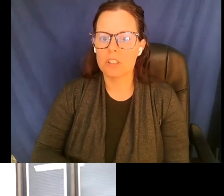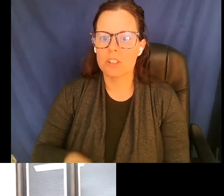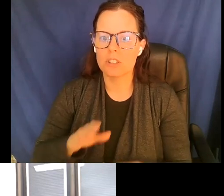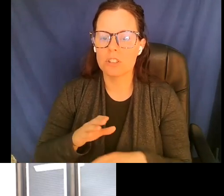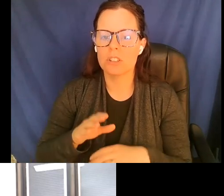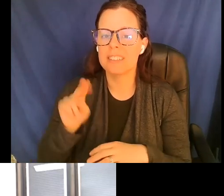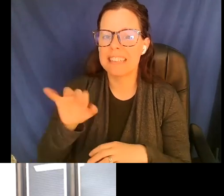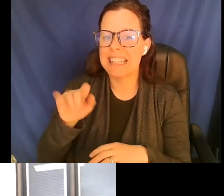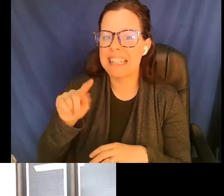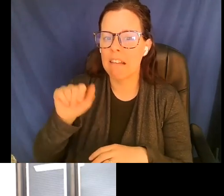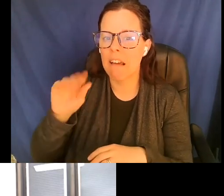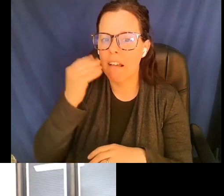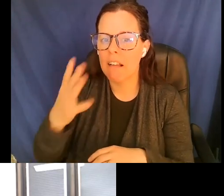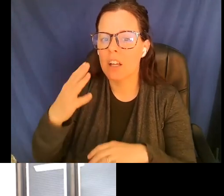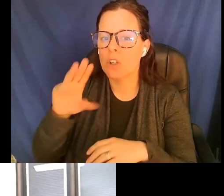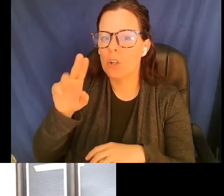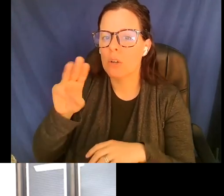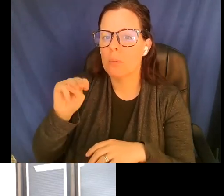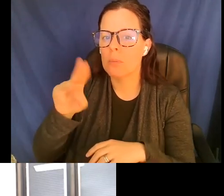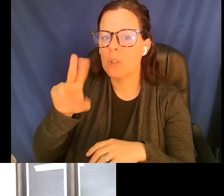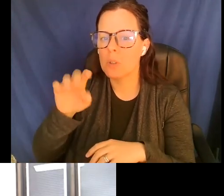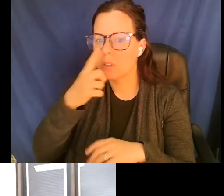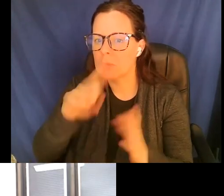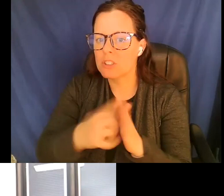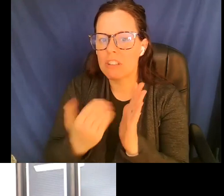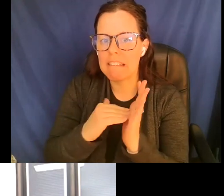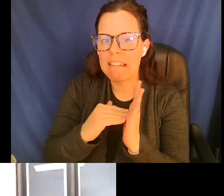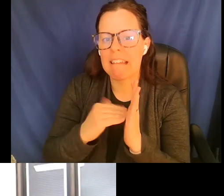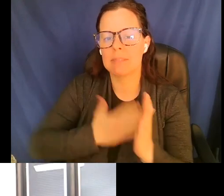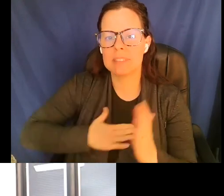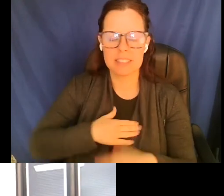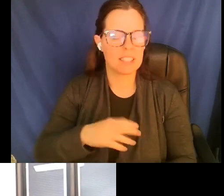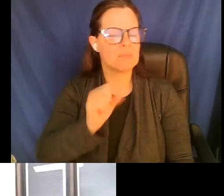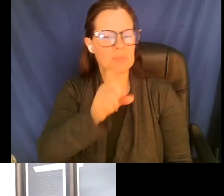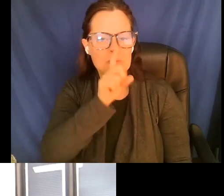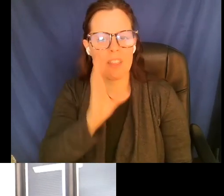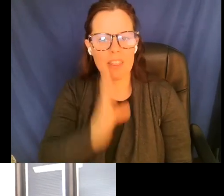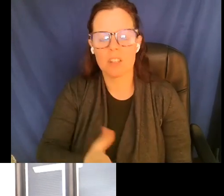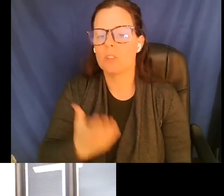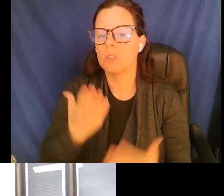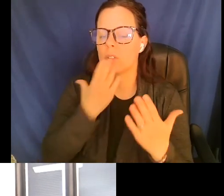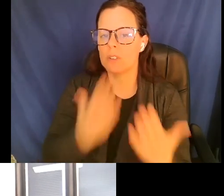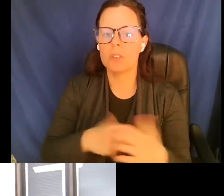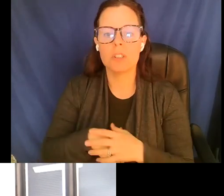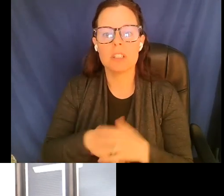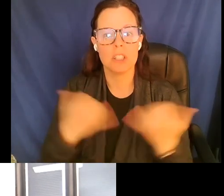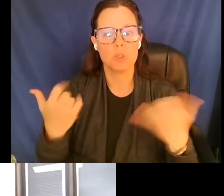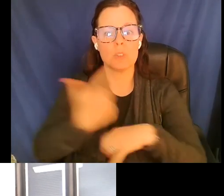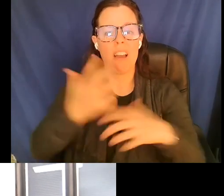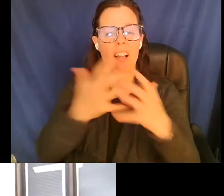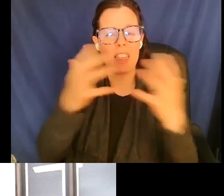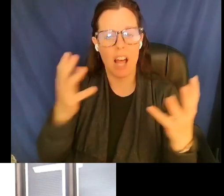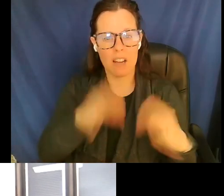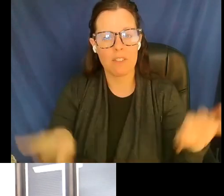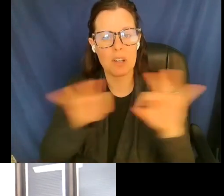Nita, you're on mute. Can you unmute yourself and start again? Thank you. Yes, I can. I'm so sorry. Today we do have a lot of important information to share